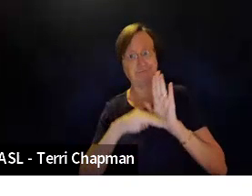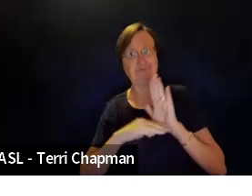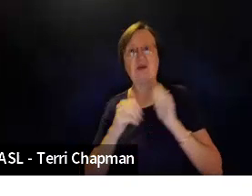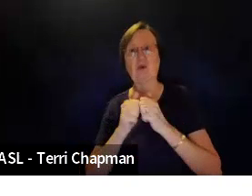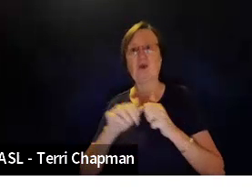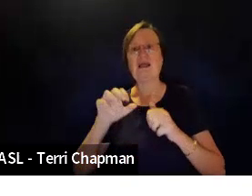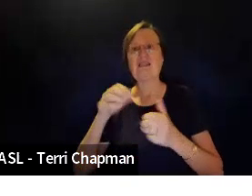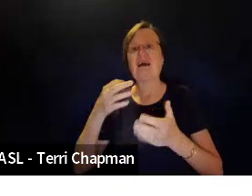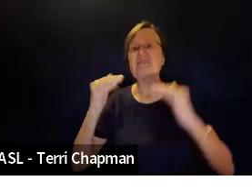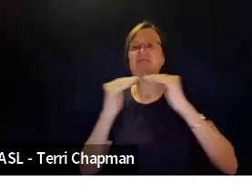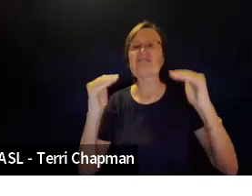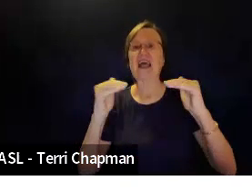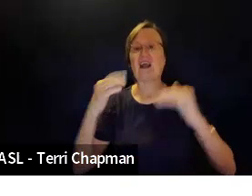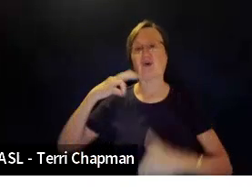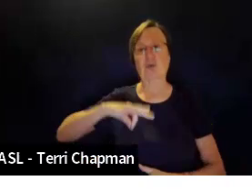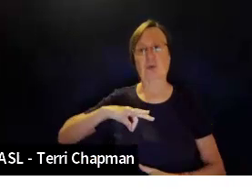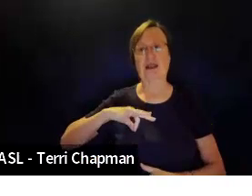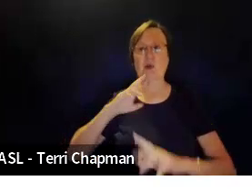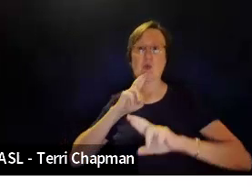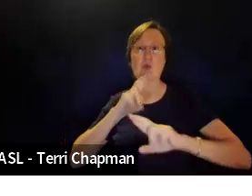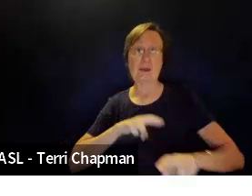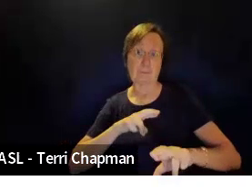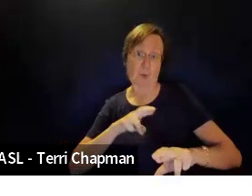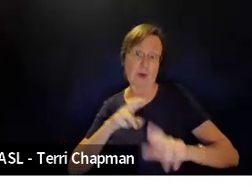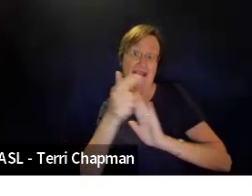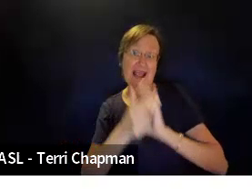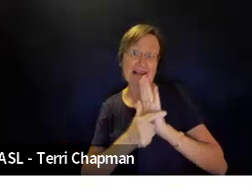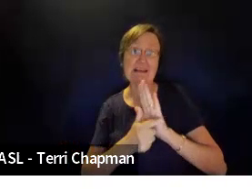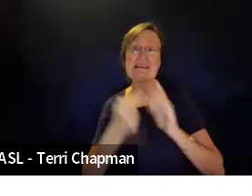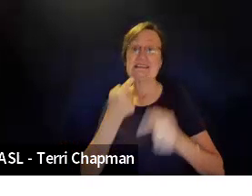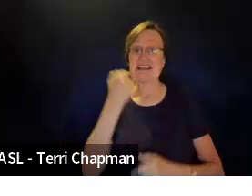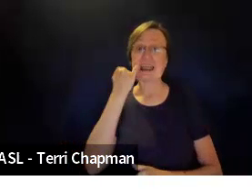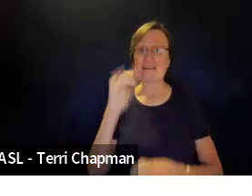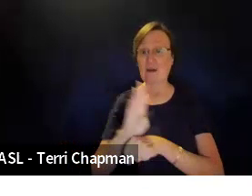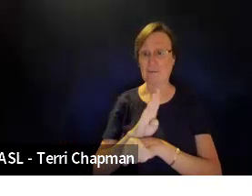says if a firm is collecting data about you and